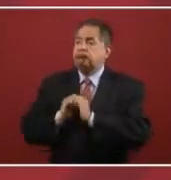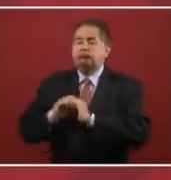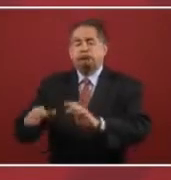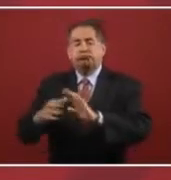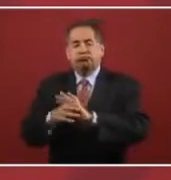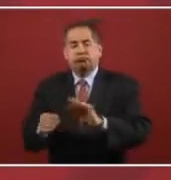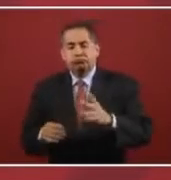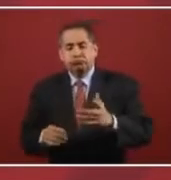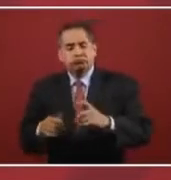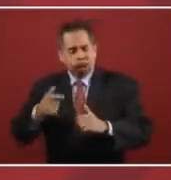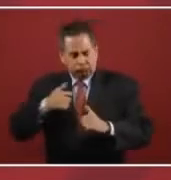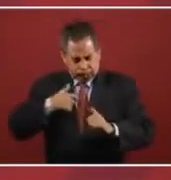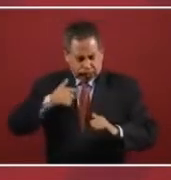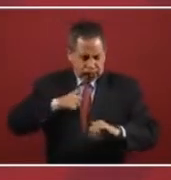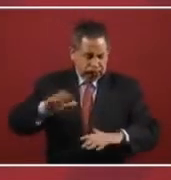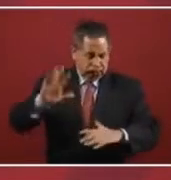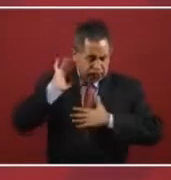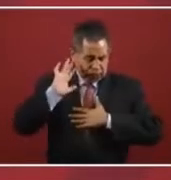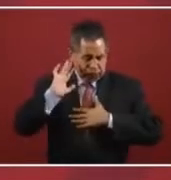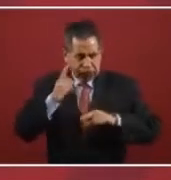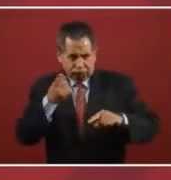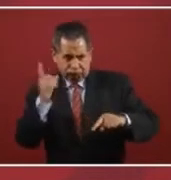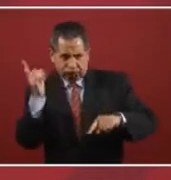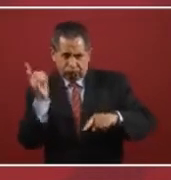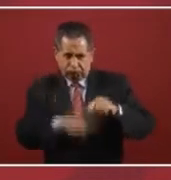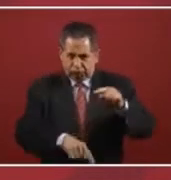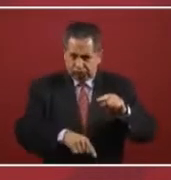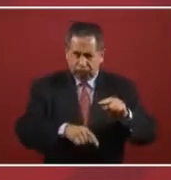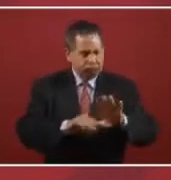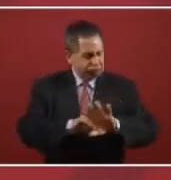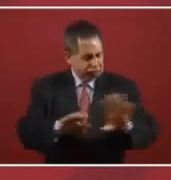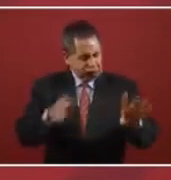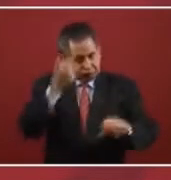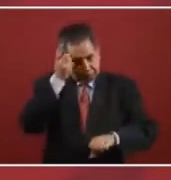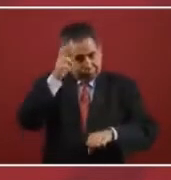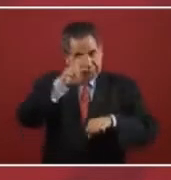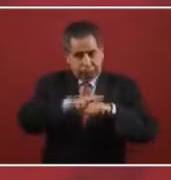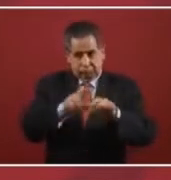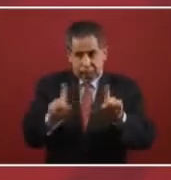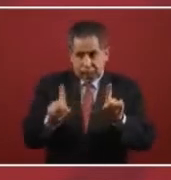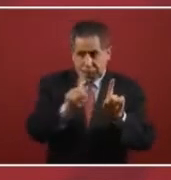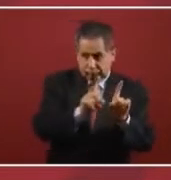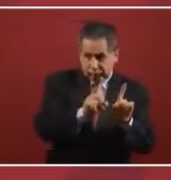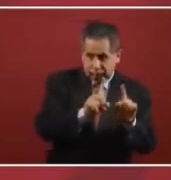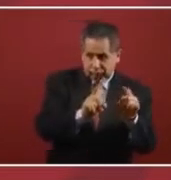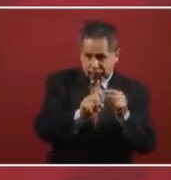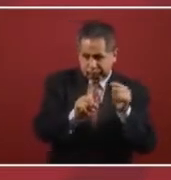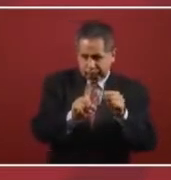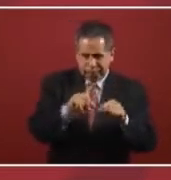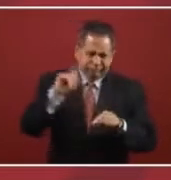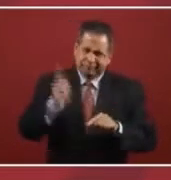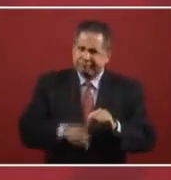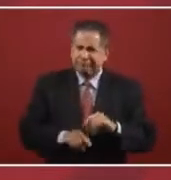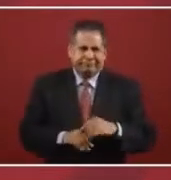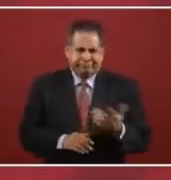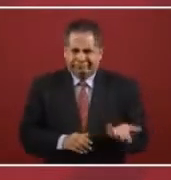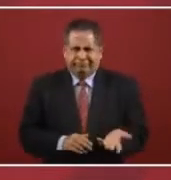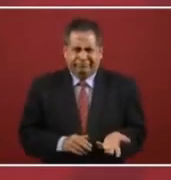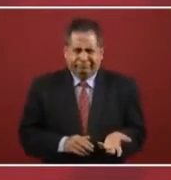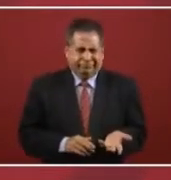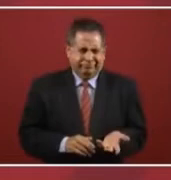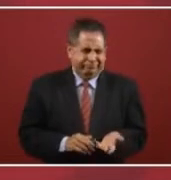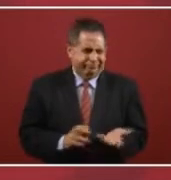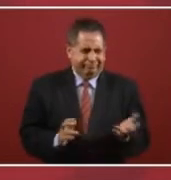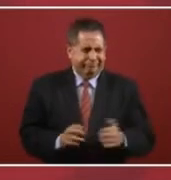Y nos comprometimos a and we committed ourselves to get rid of it. Toda